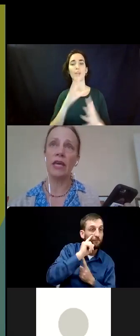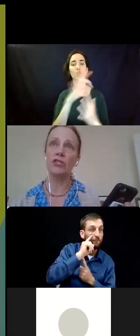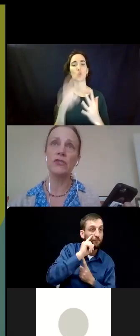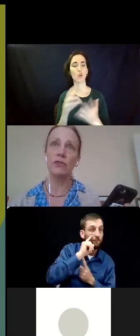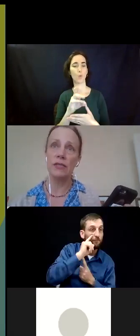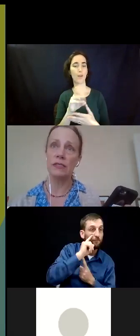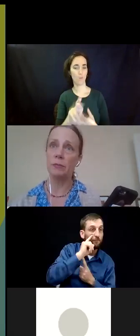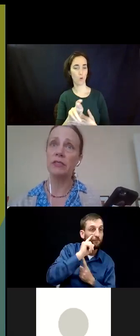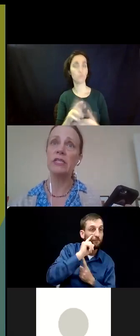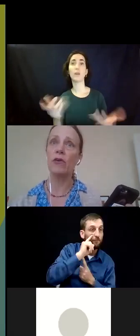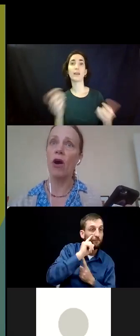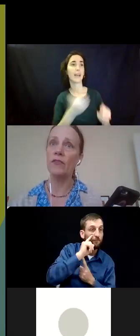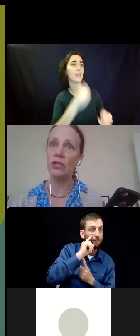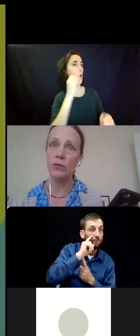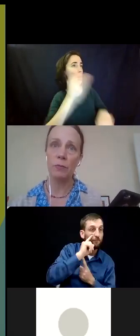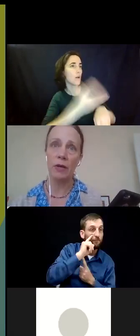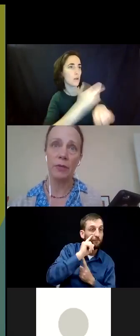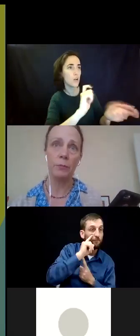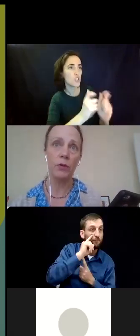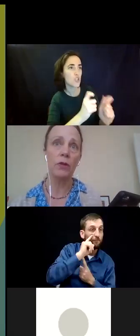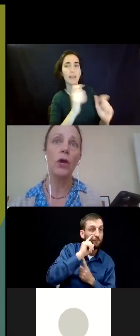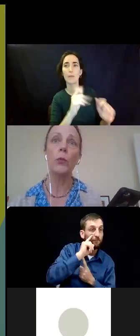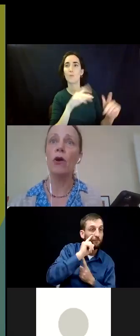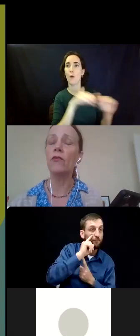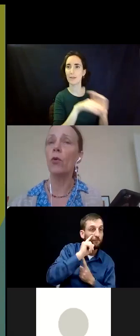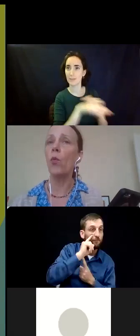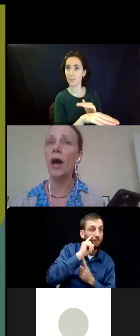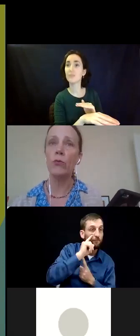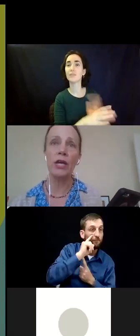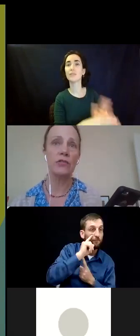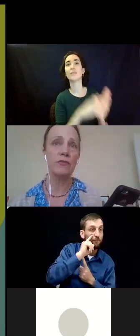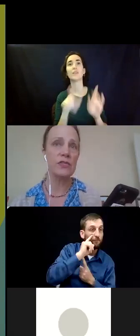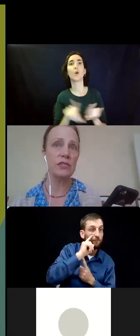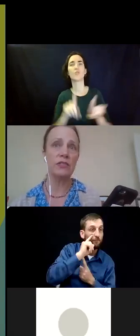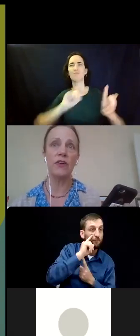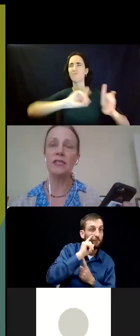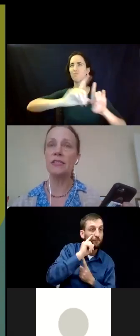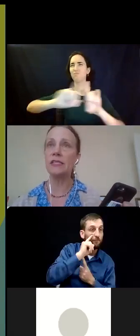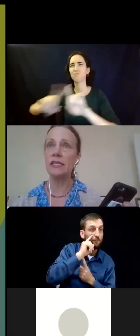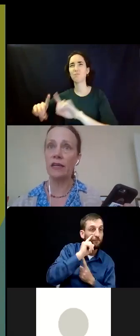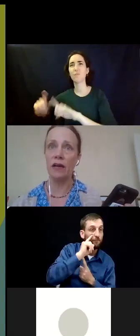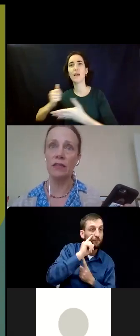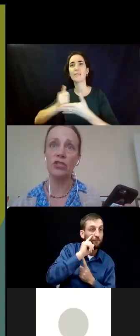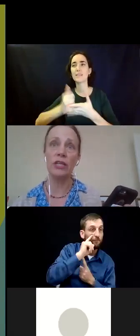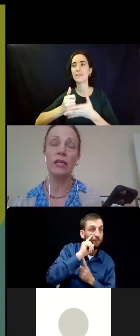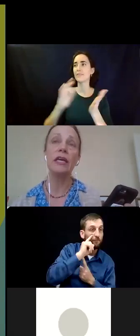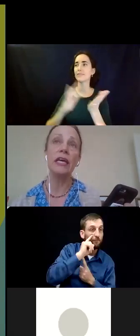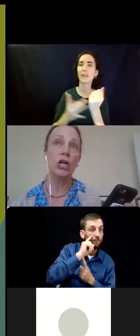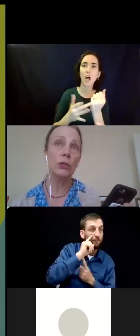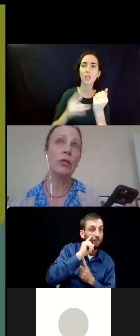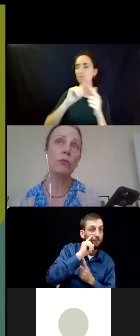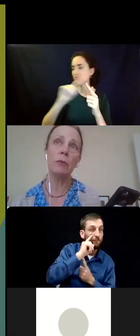home modifications for accessibility are often used by people. We offer a wide range of assistive devices and